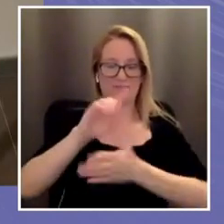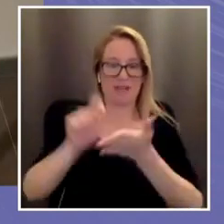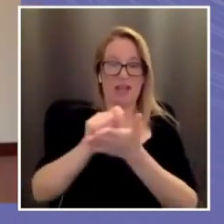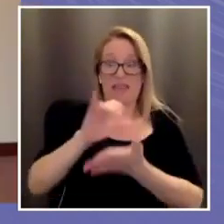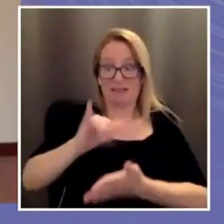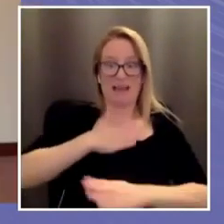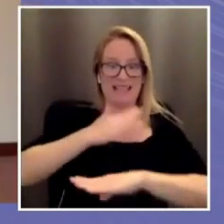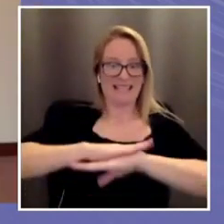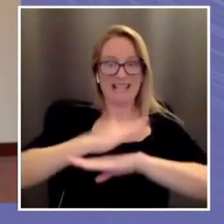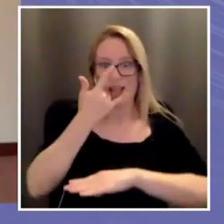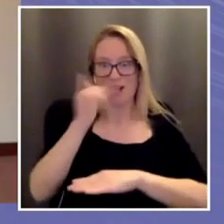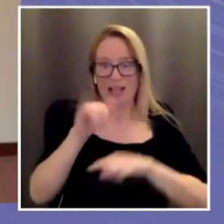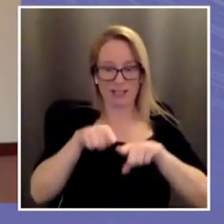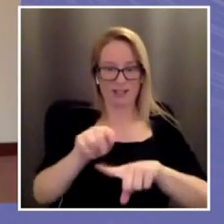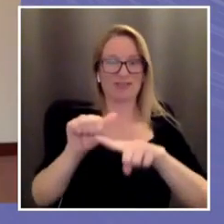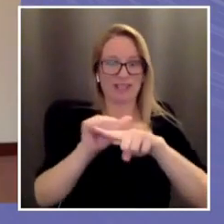like.